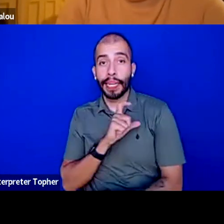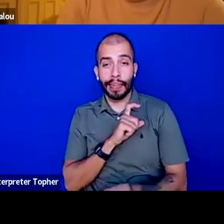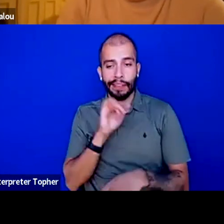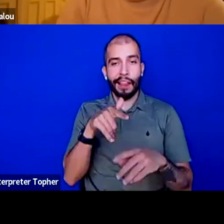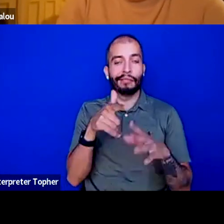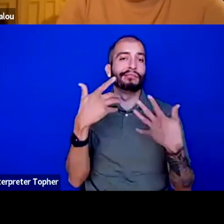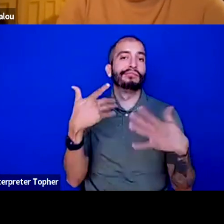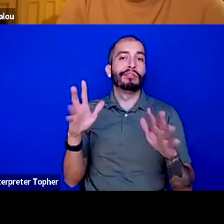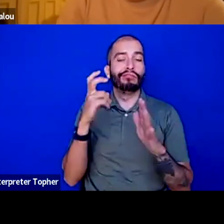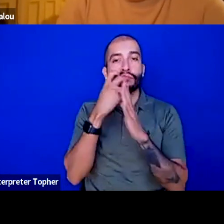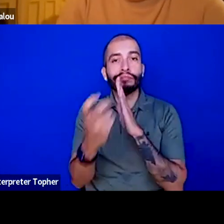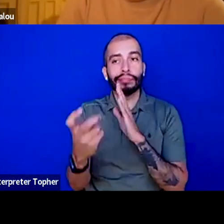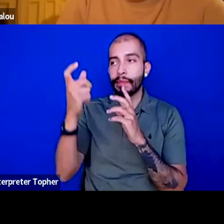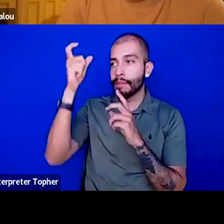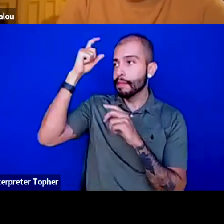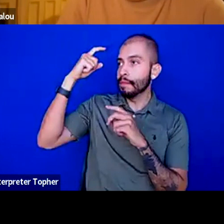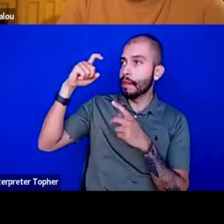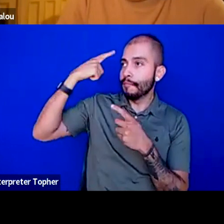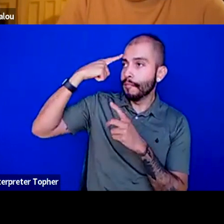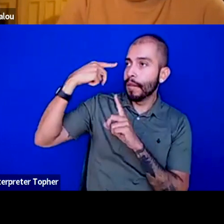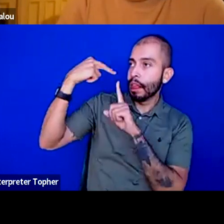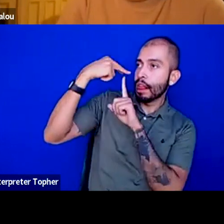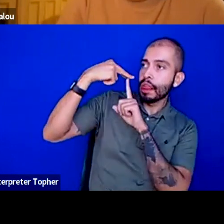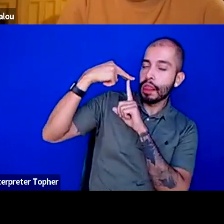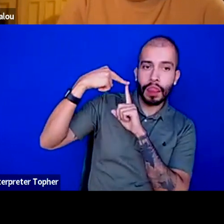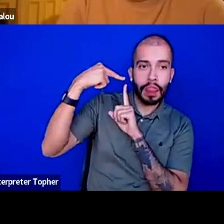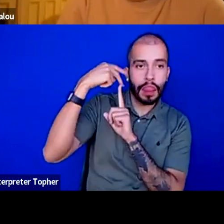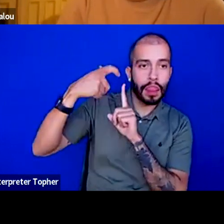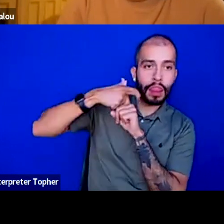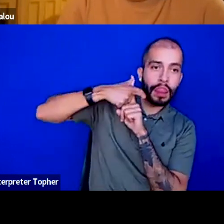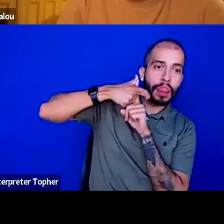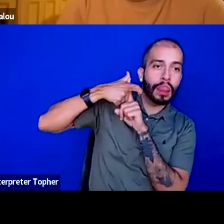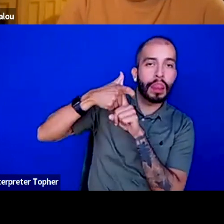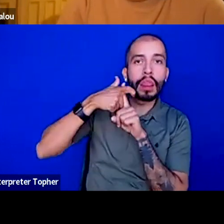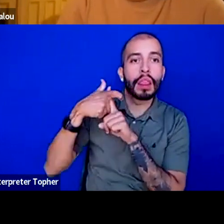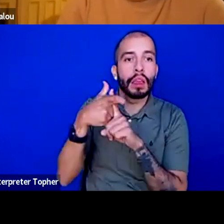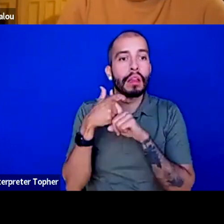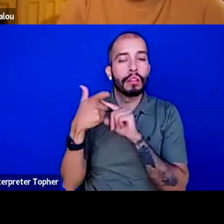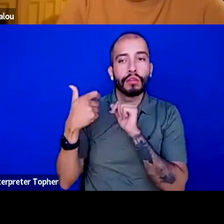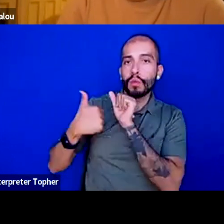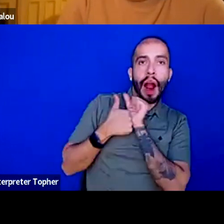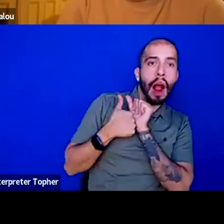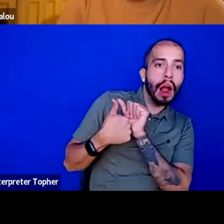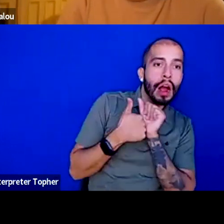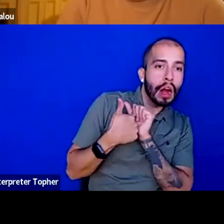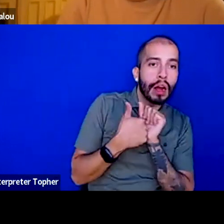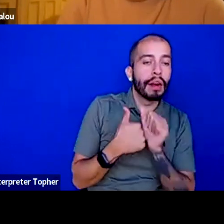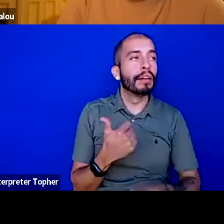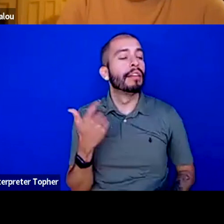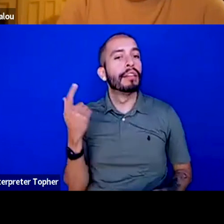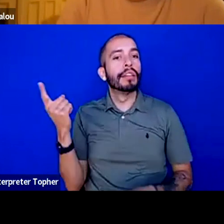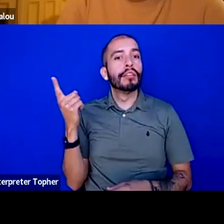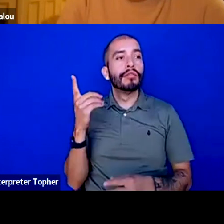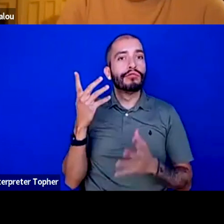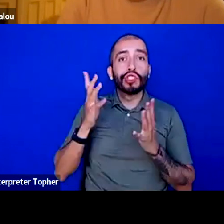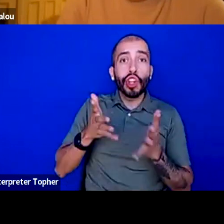tracking him, talking to his grandma, trying to address these things, he eventually ended